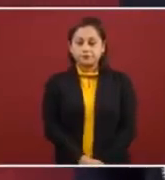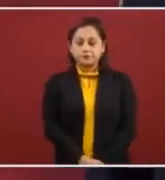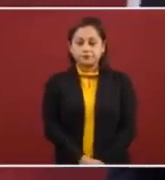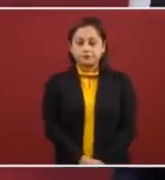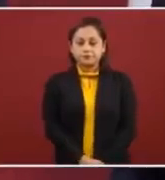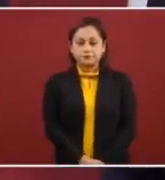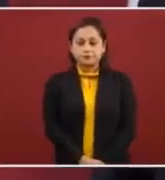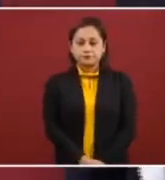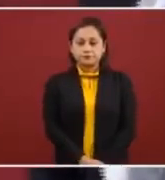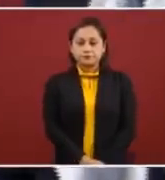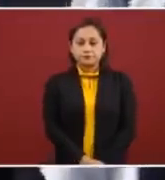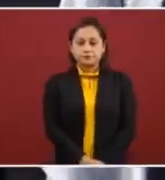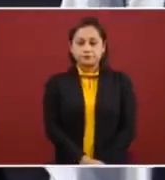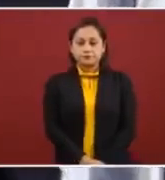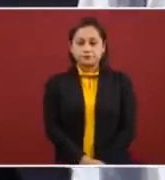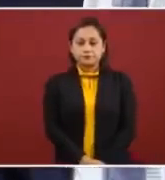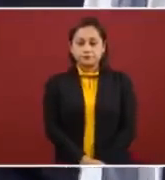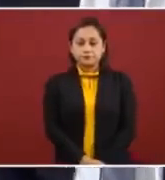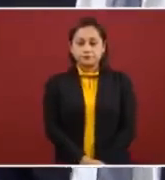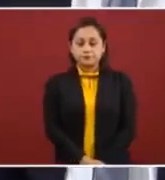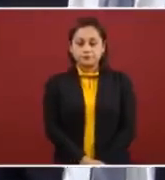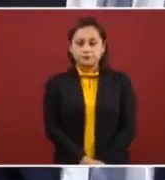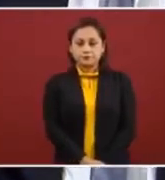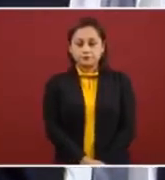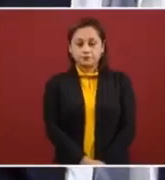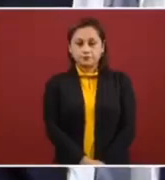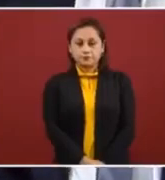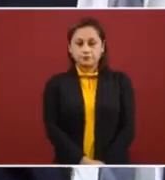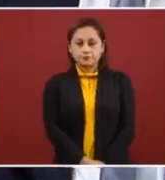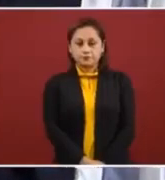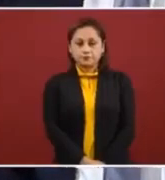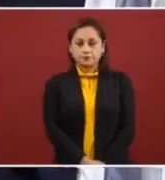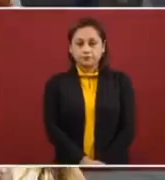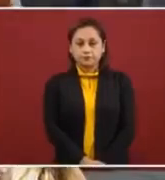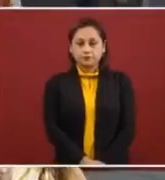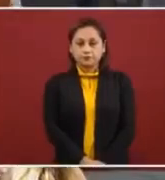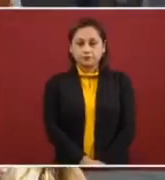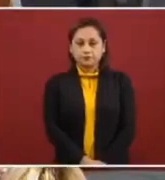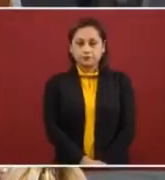So certificate. José Ignacio Soto Esquivel.